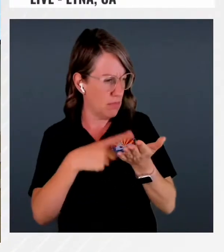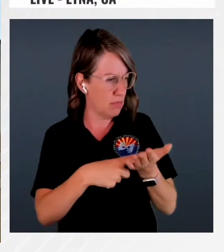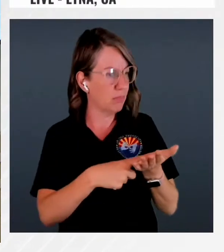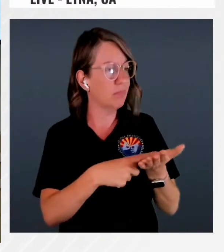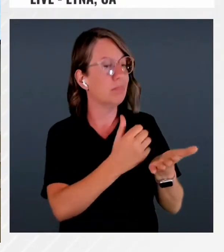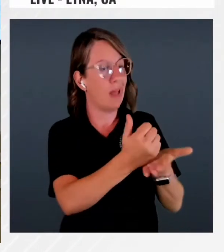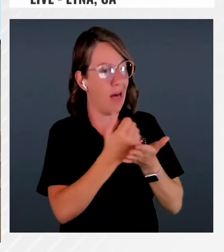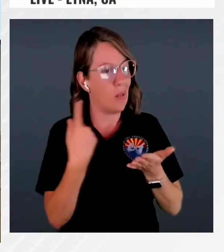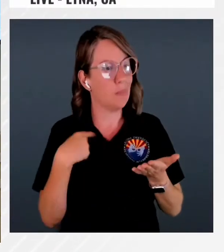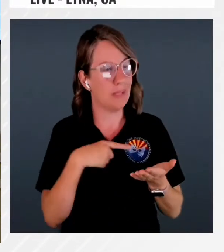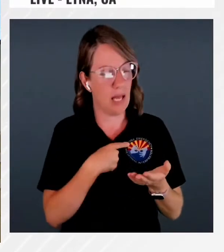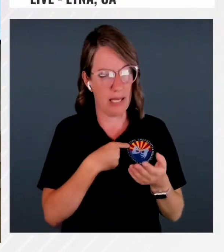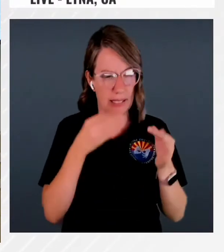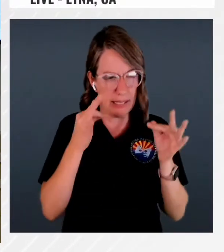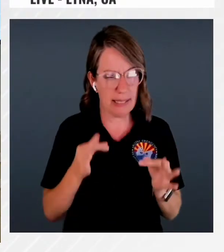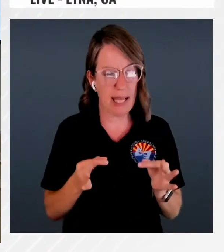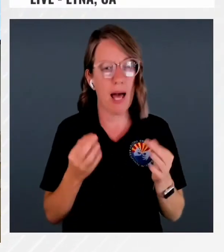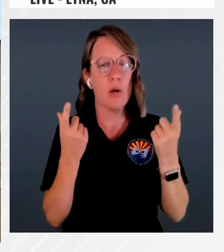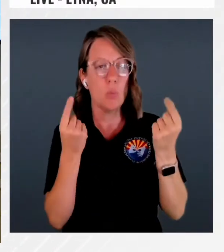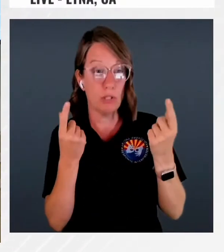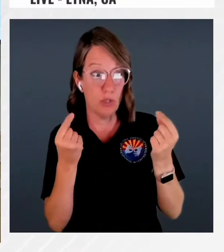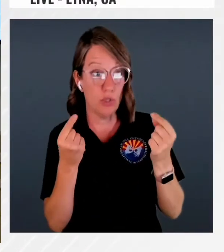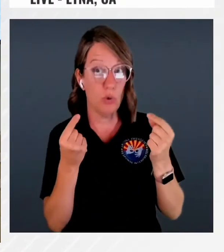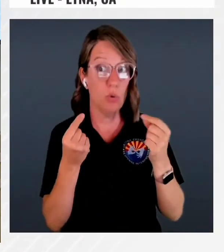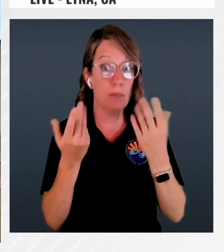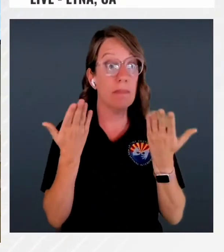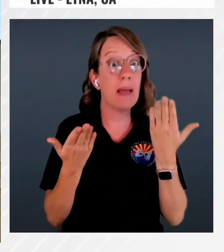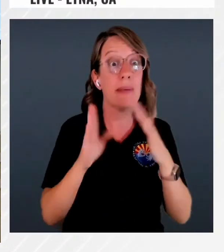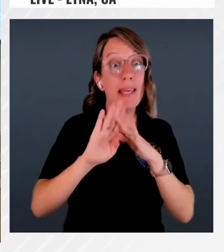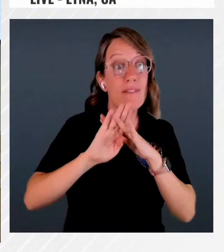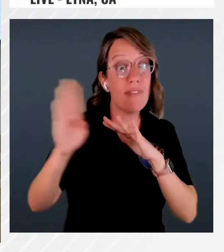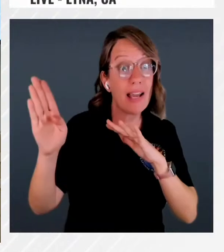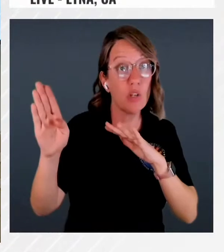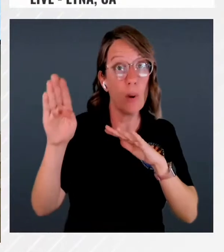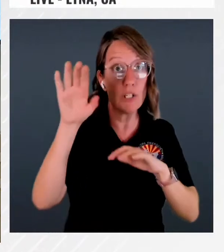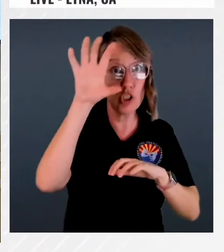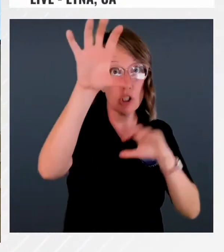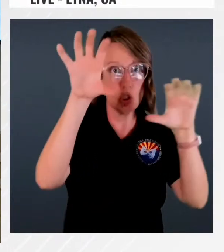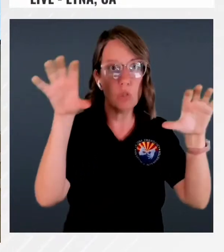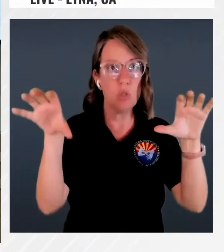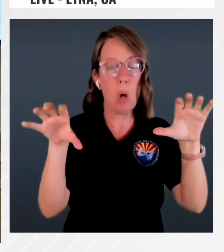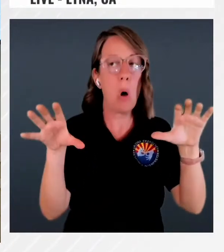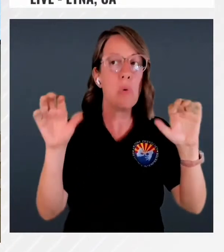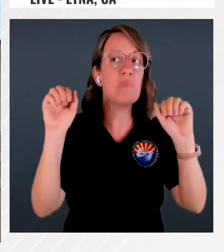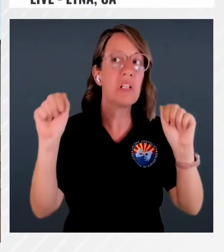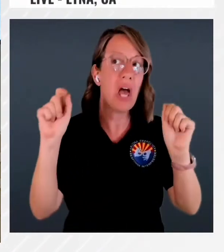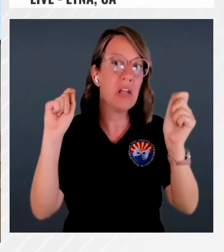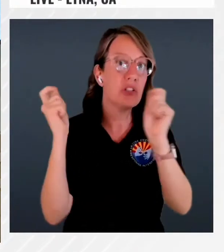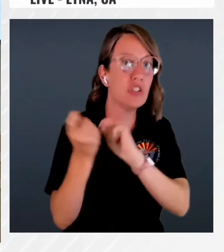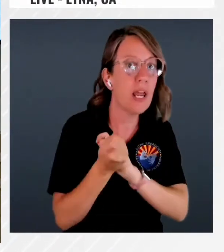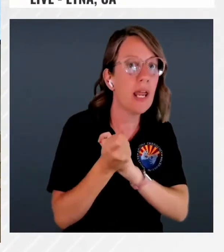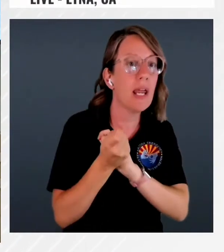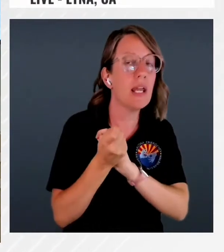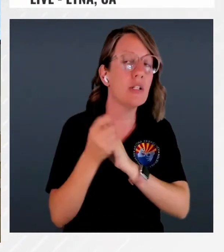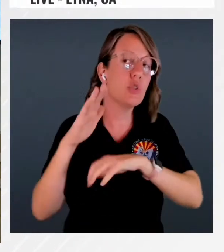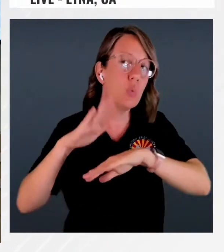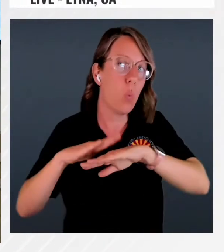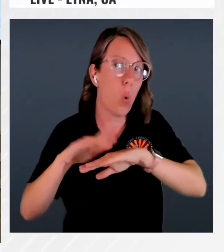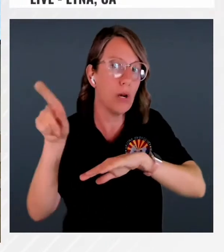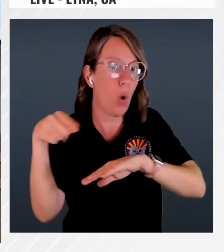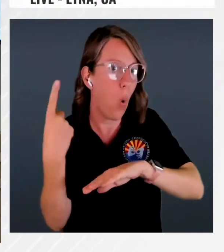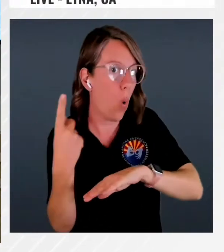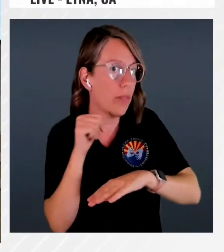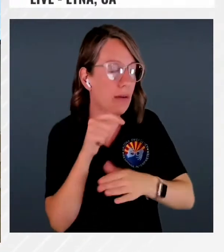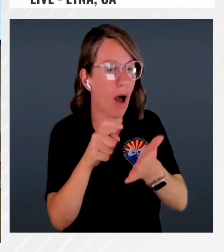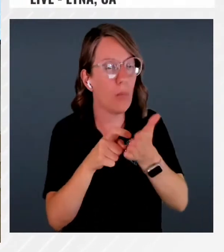downgrading evacuation orders to warnings, or if we need to increase them. So just recognize it's a daily thing that we do, because we